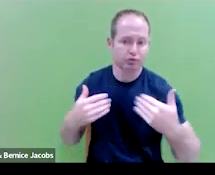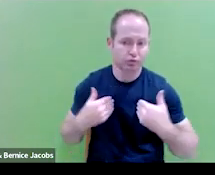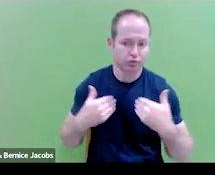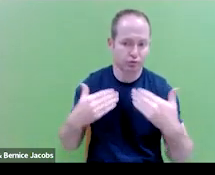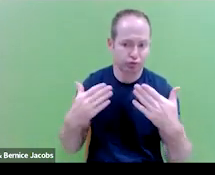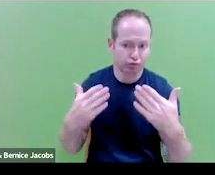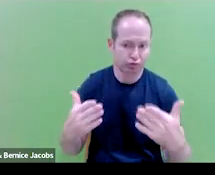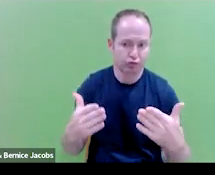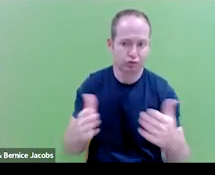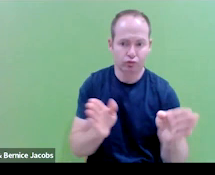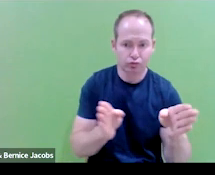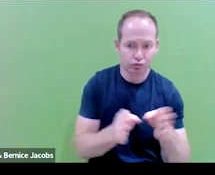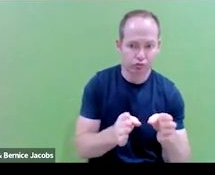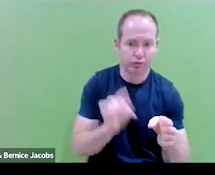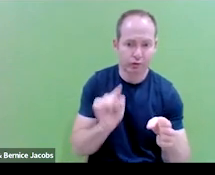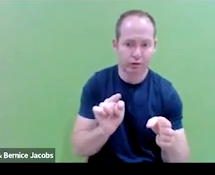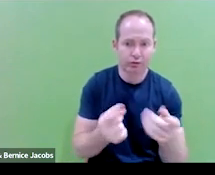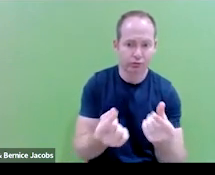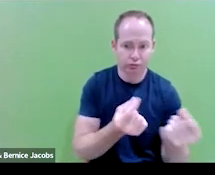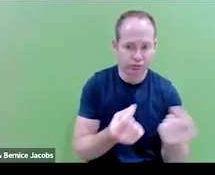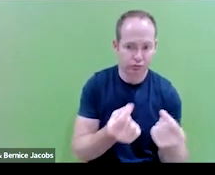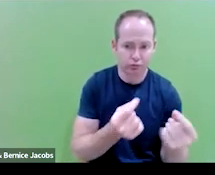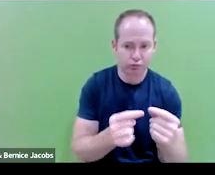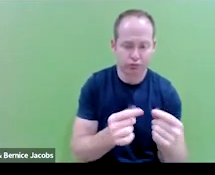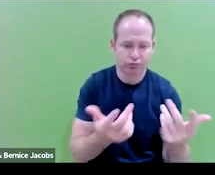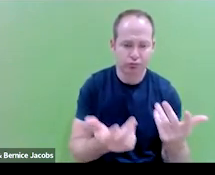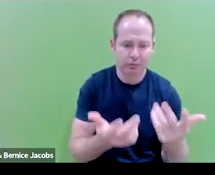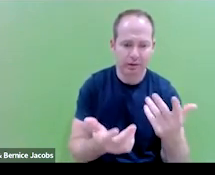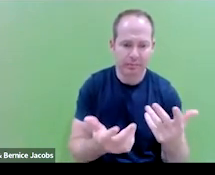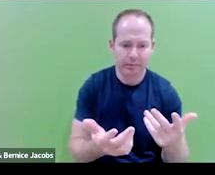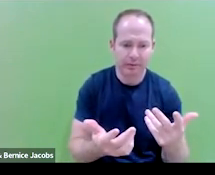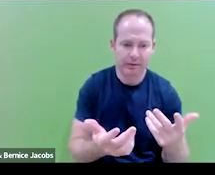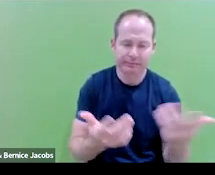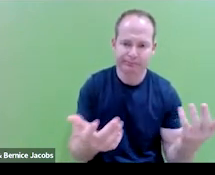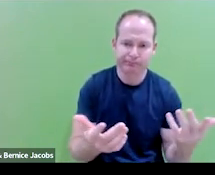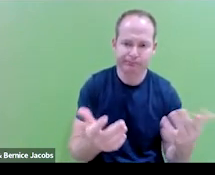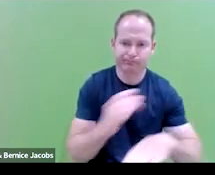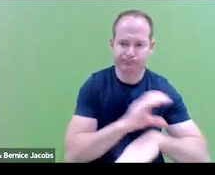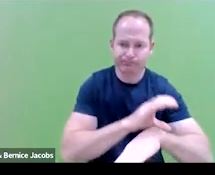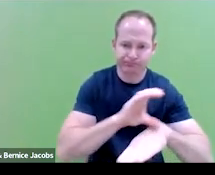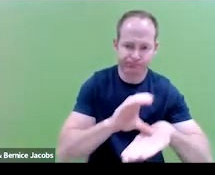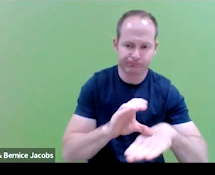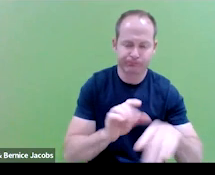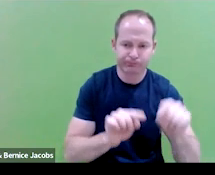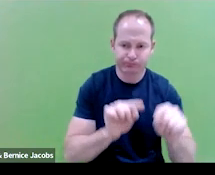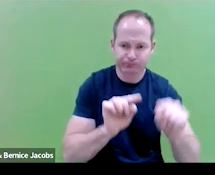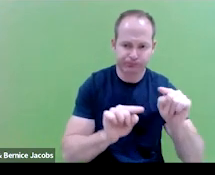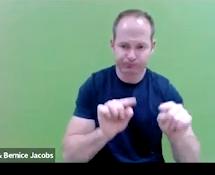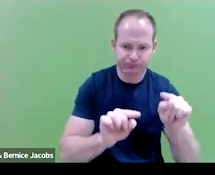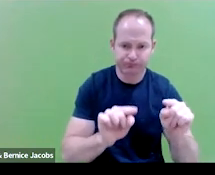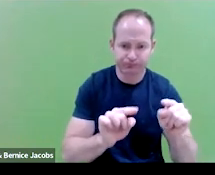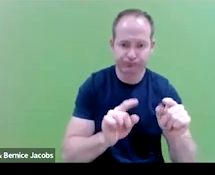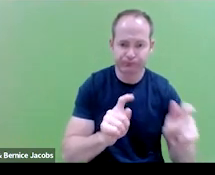DARPA, designing things for handicaps for the vets and for the military